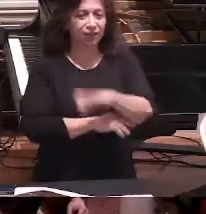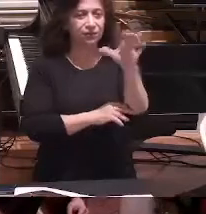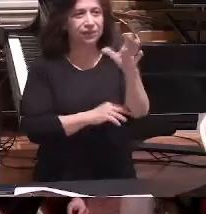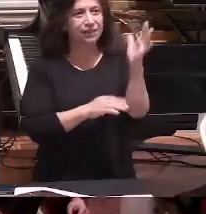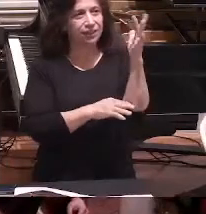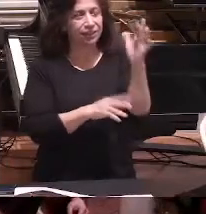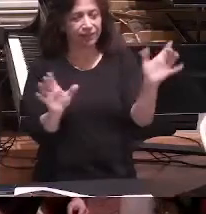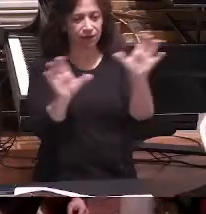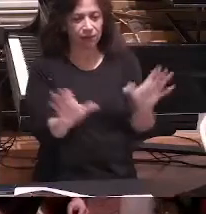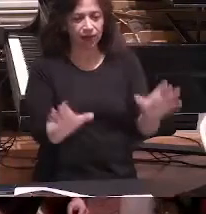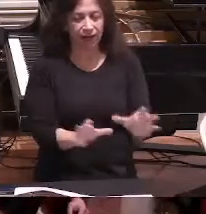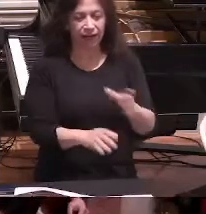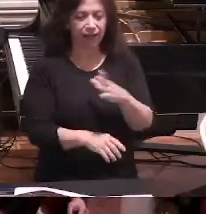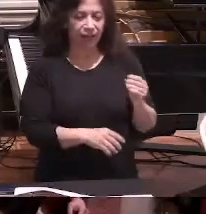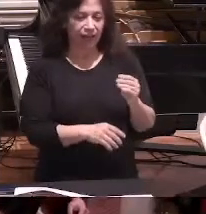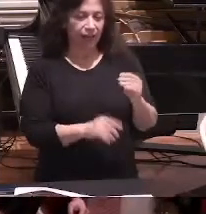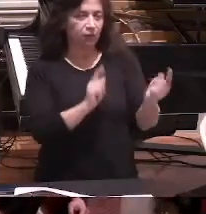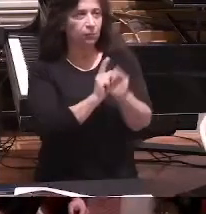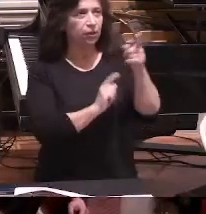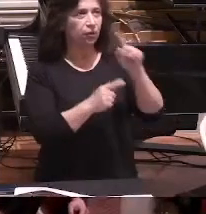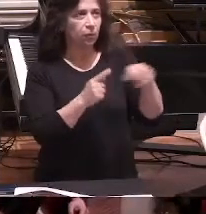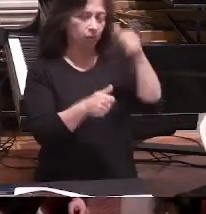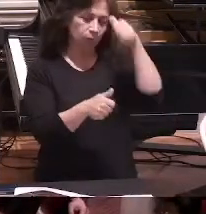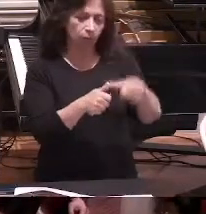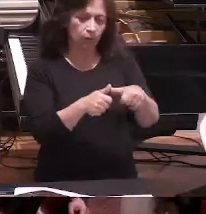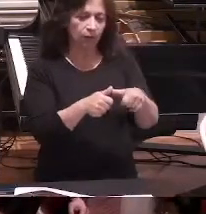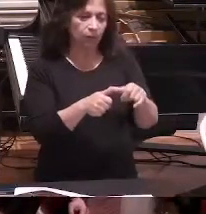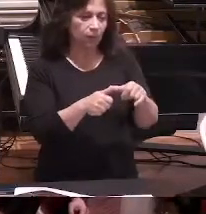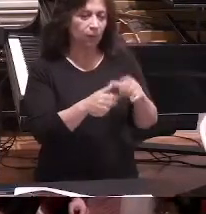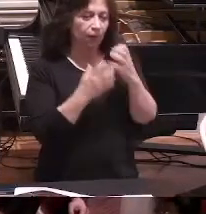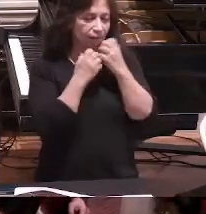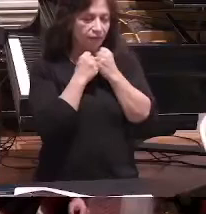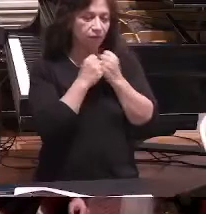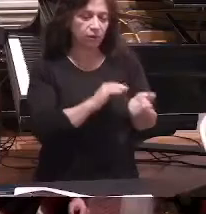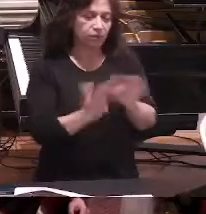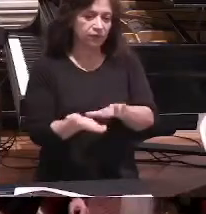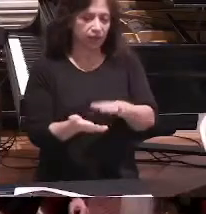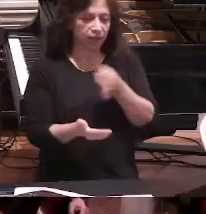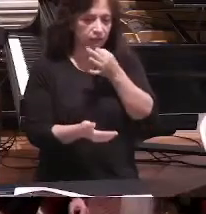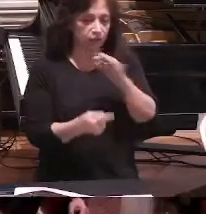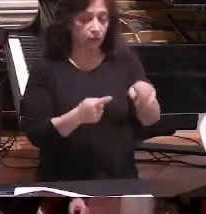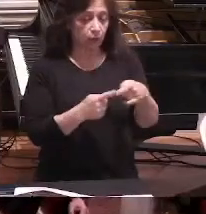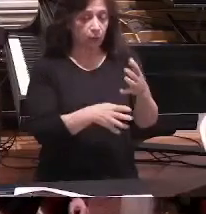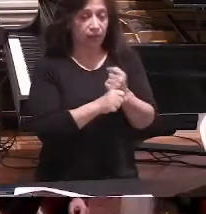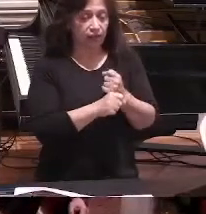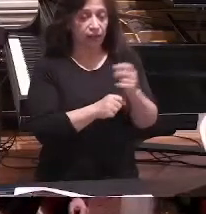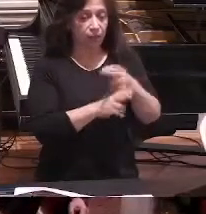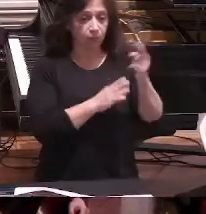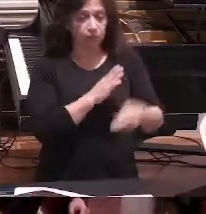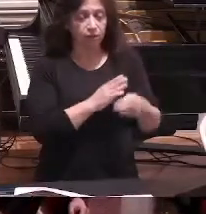when we remember loved ones gone too soon, and when we get the results of that medical test, and when we sing our